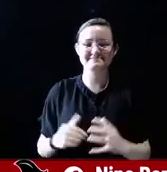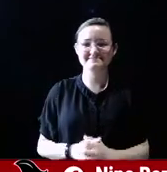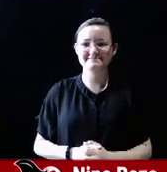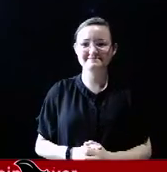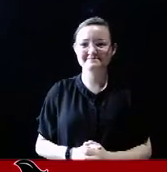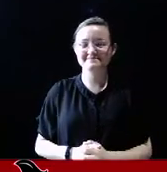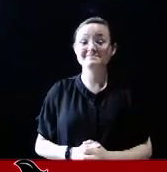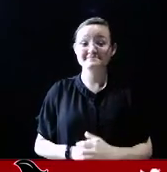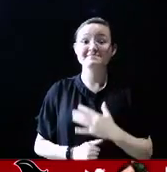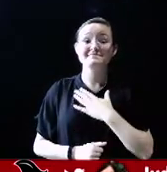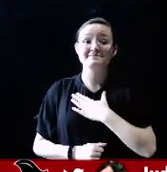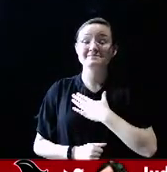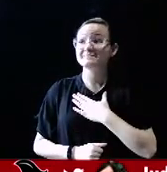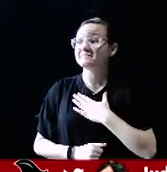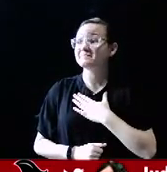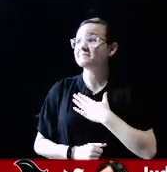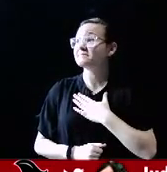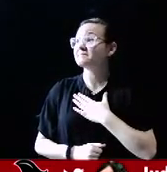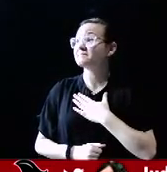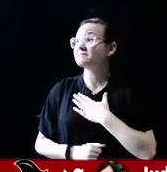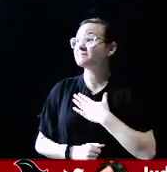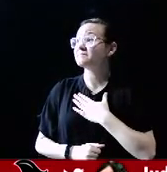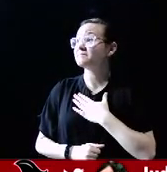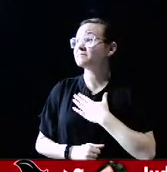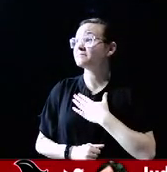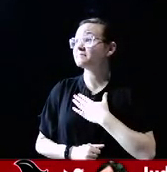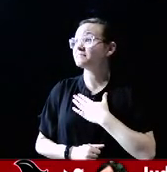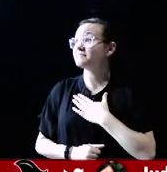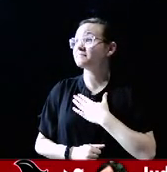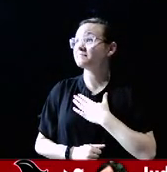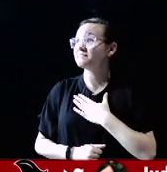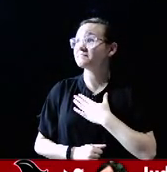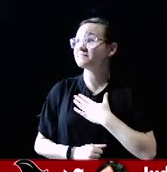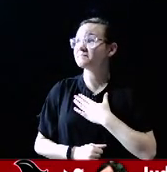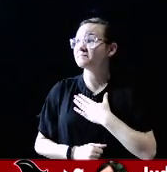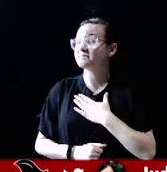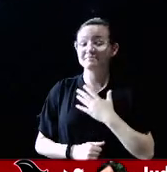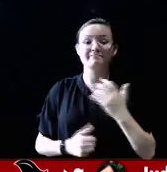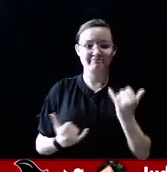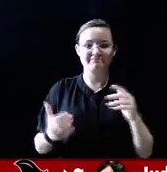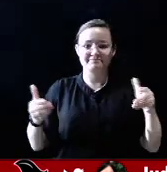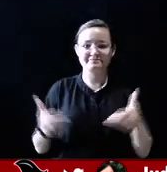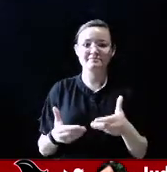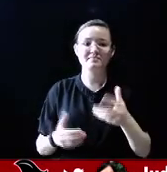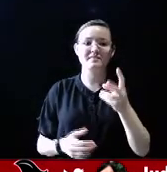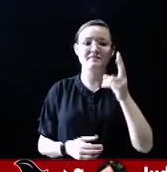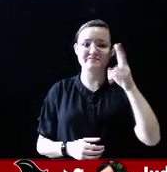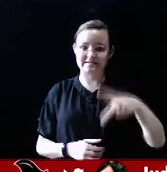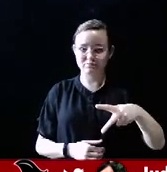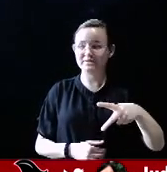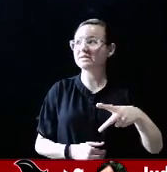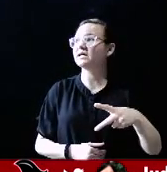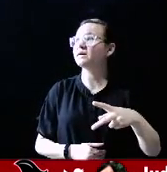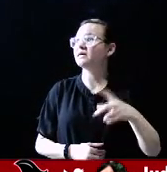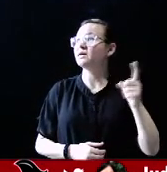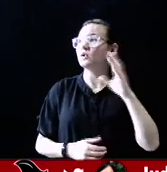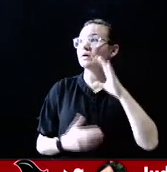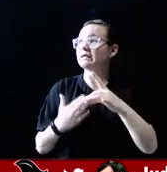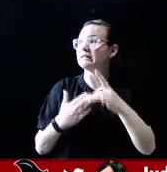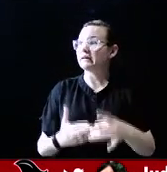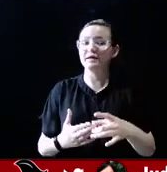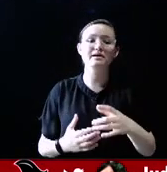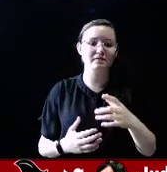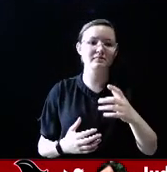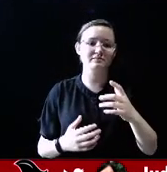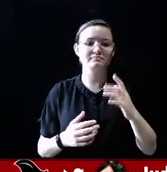If you would please remain standing as Goose Creek Memorial Senior Student Vice President Jasmine Laredo will lead us in the invocation,